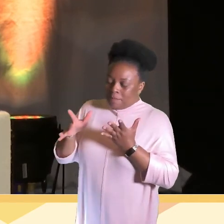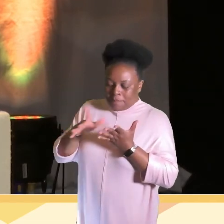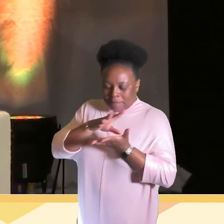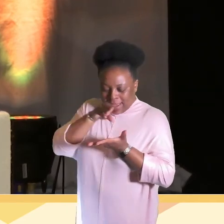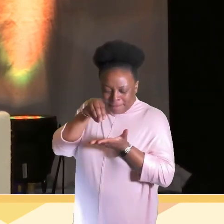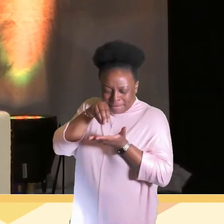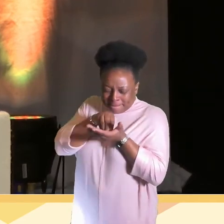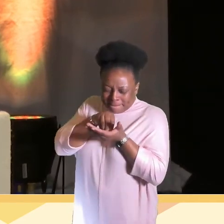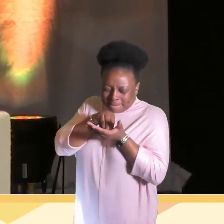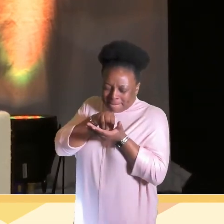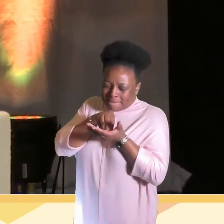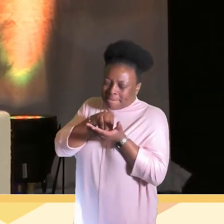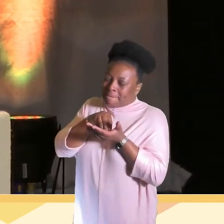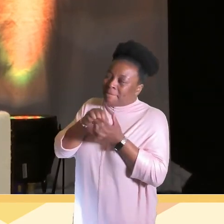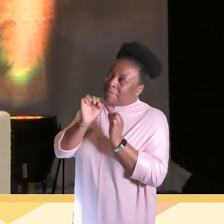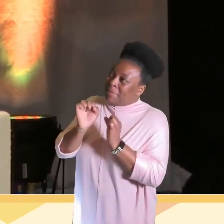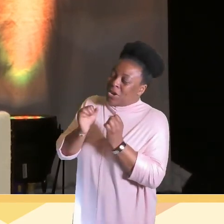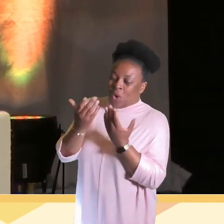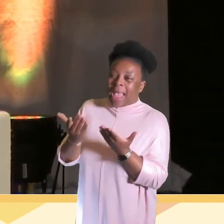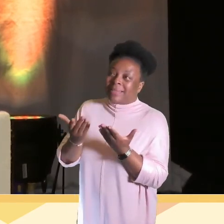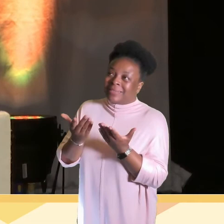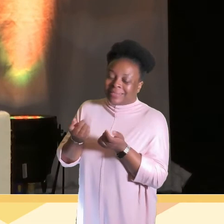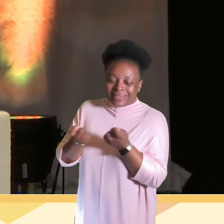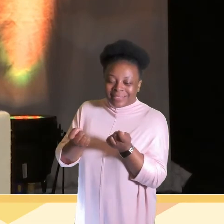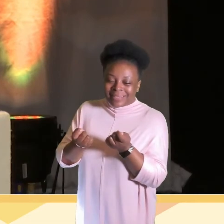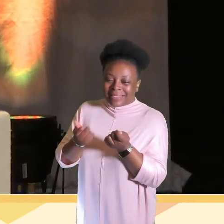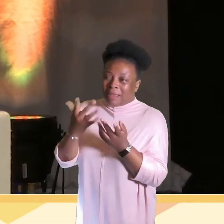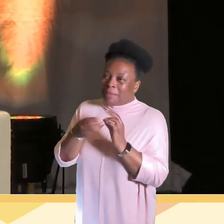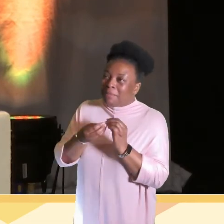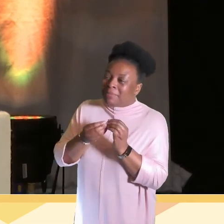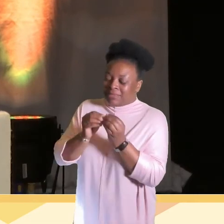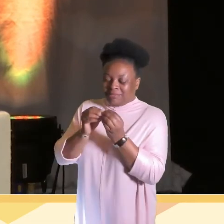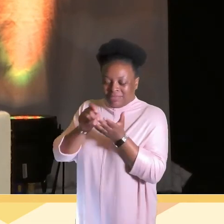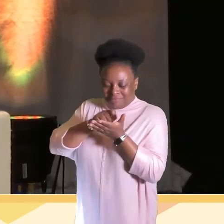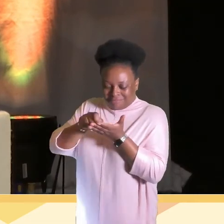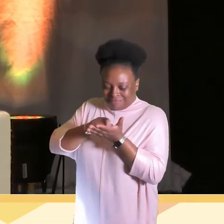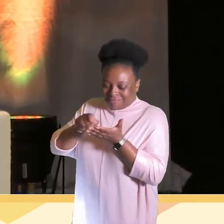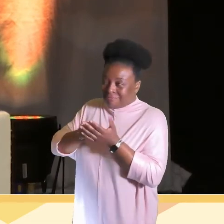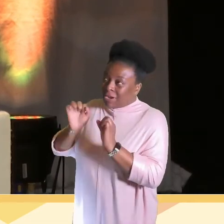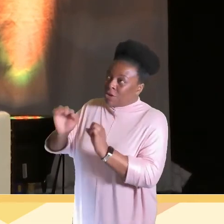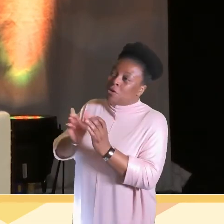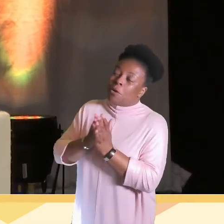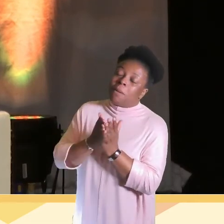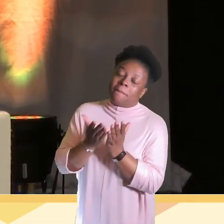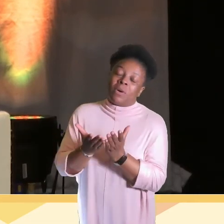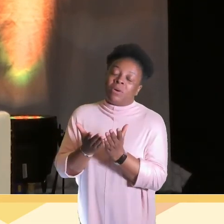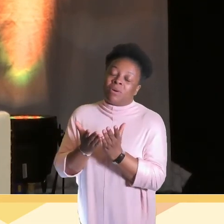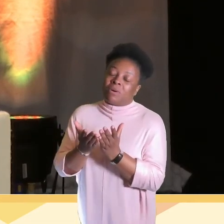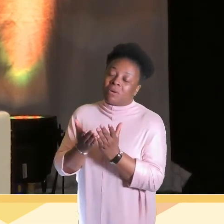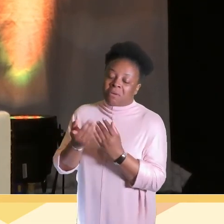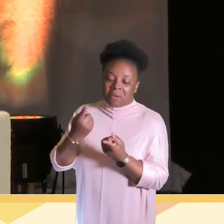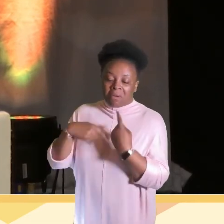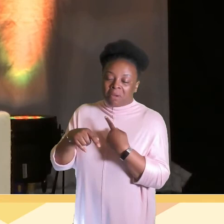your hands, handcrafted in your book, as your loved